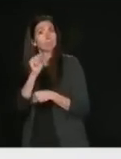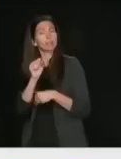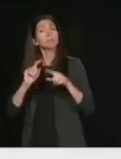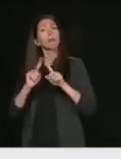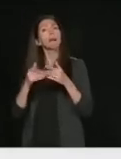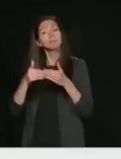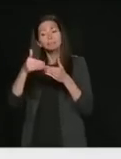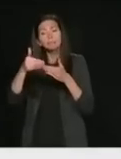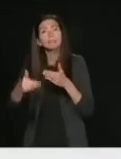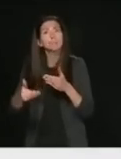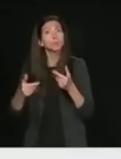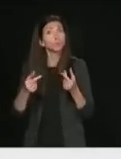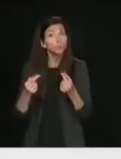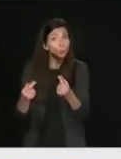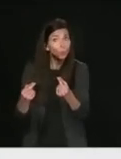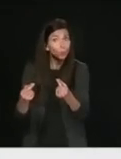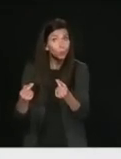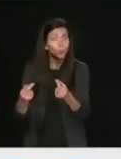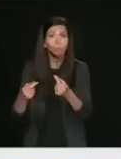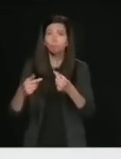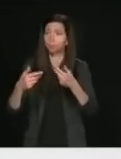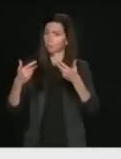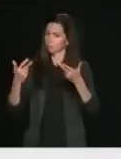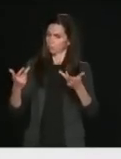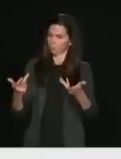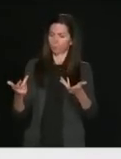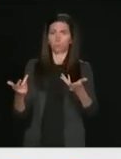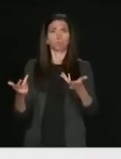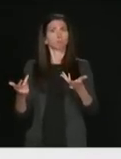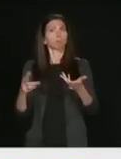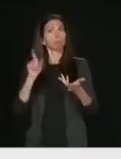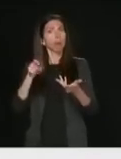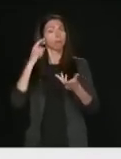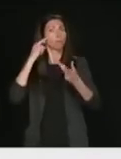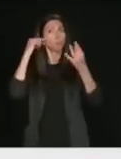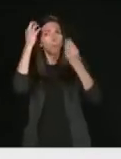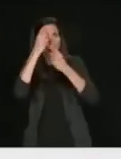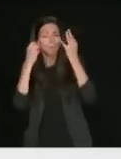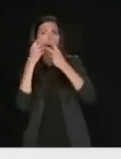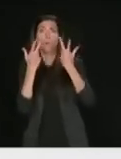to build a world economy that will be more equitable,